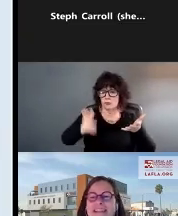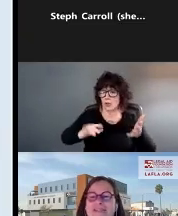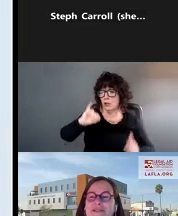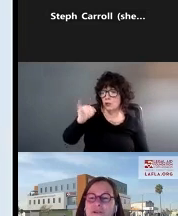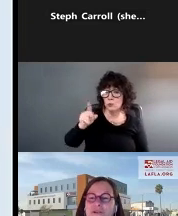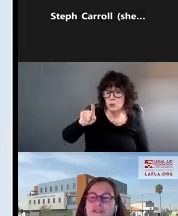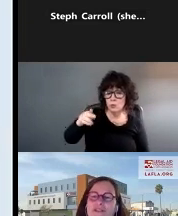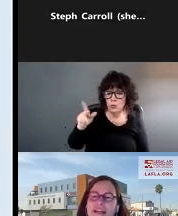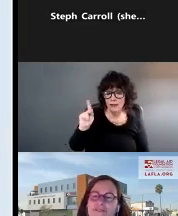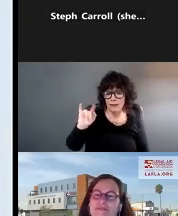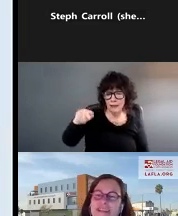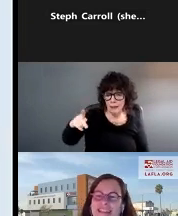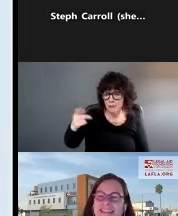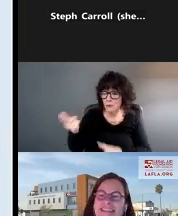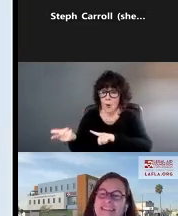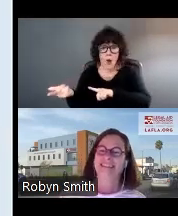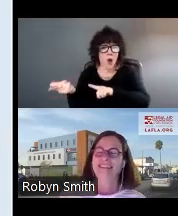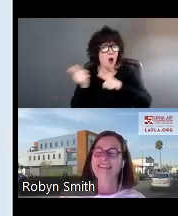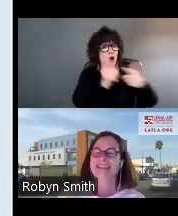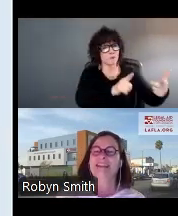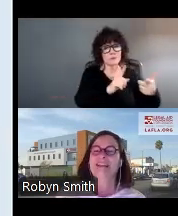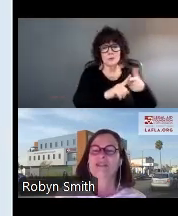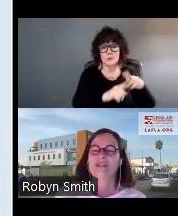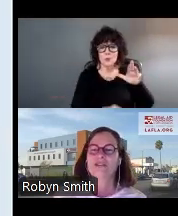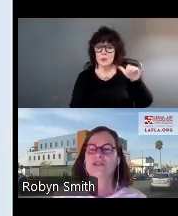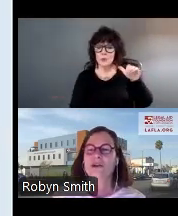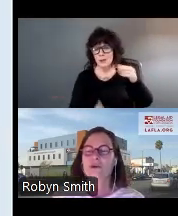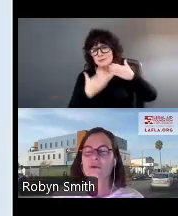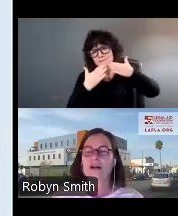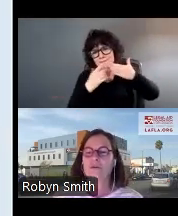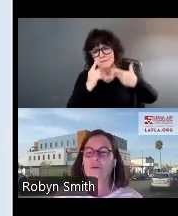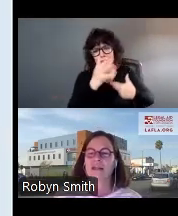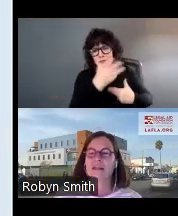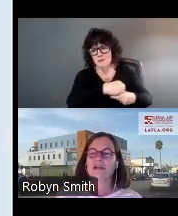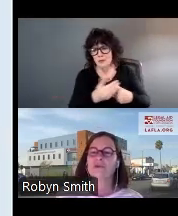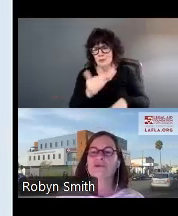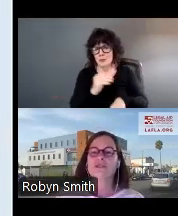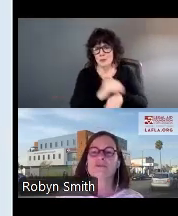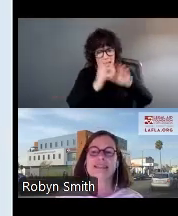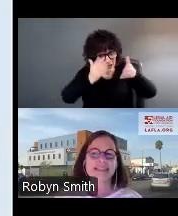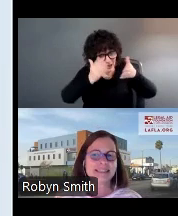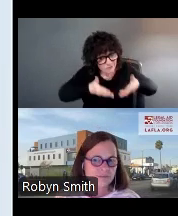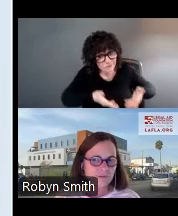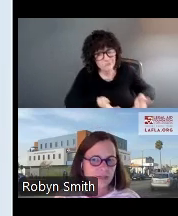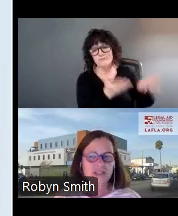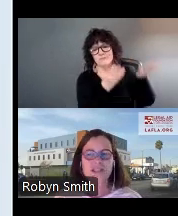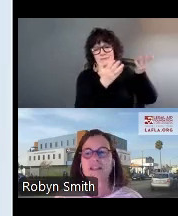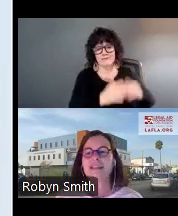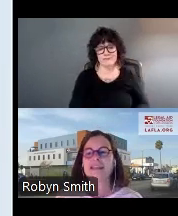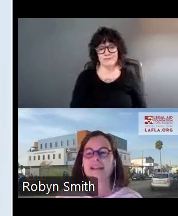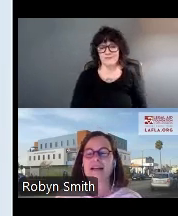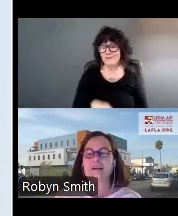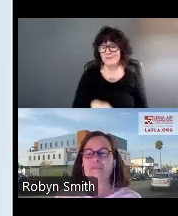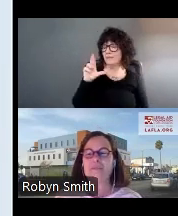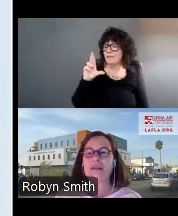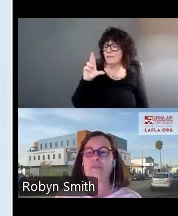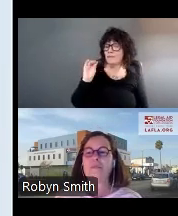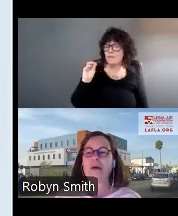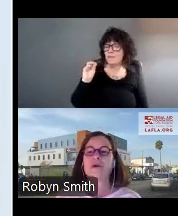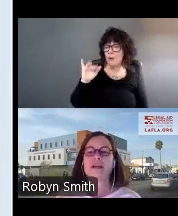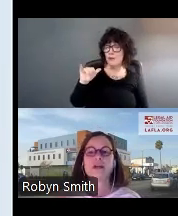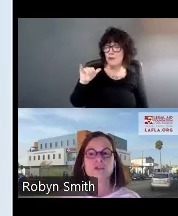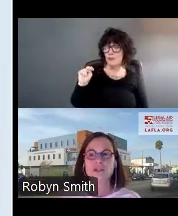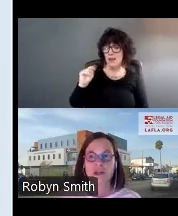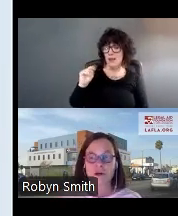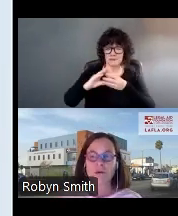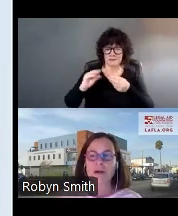Great. Thank you so much for having me. So we're going to go through some dense information, but